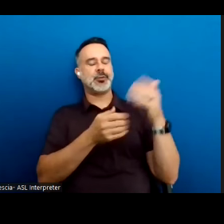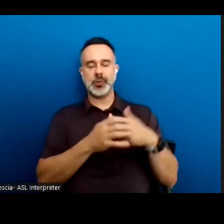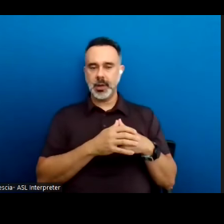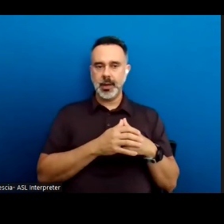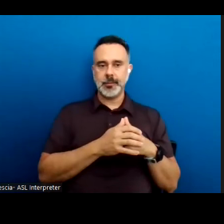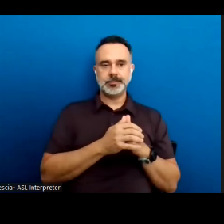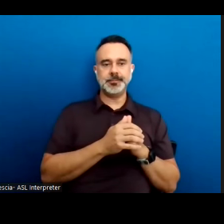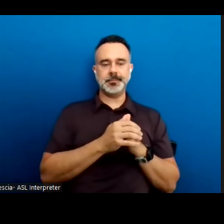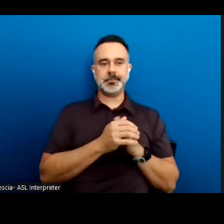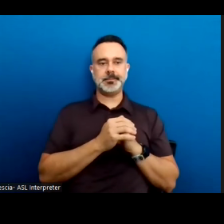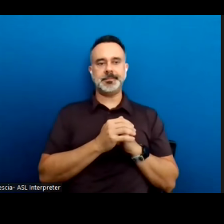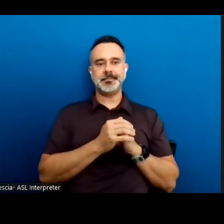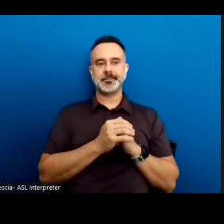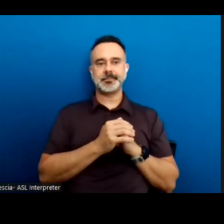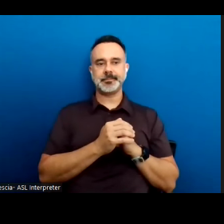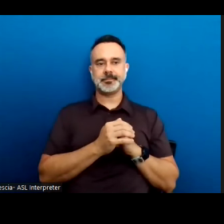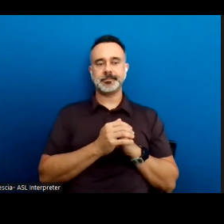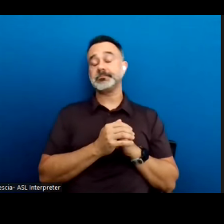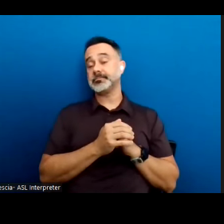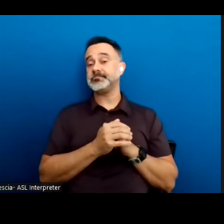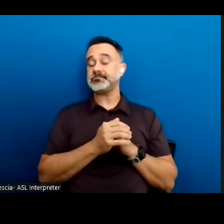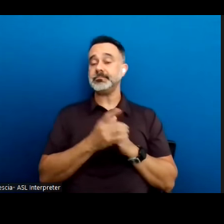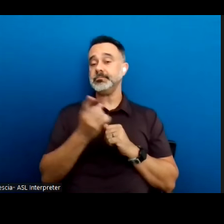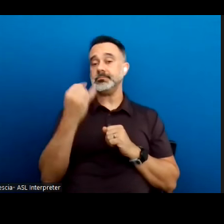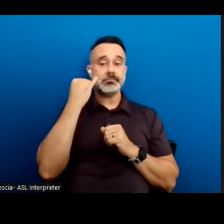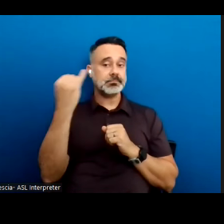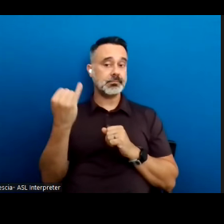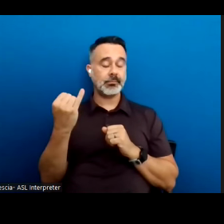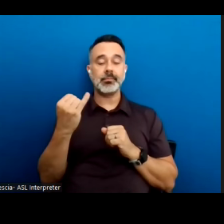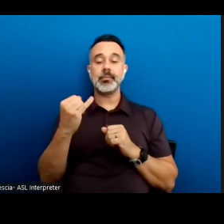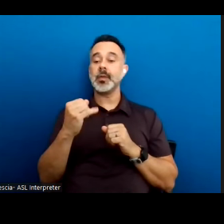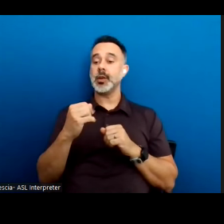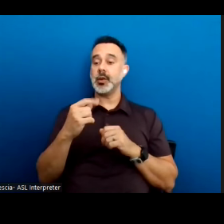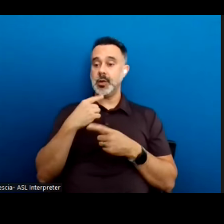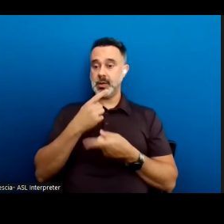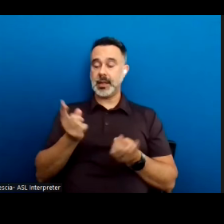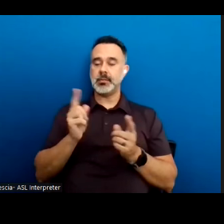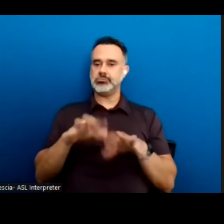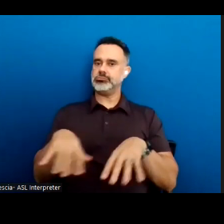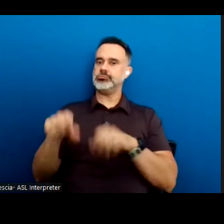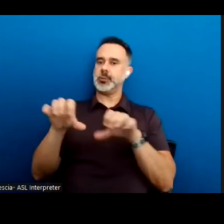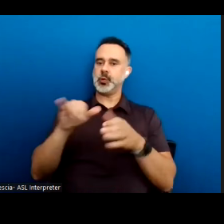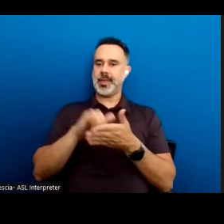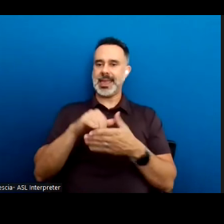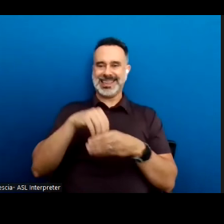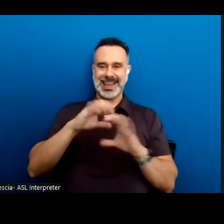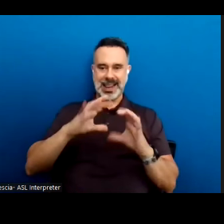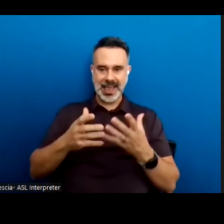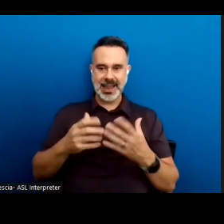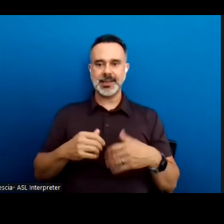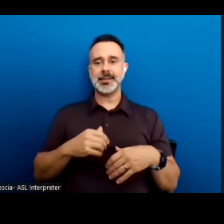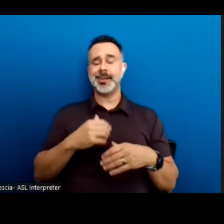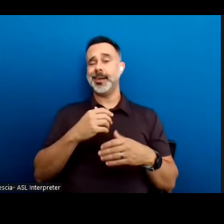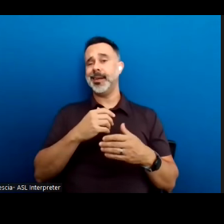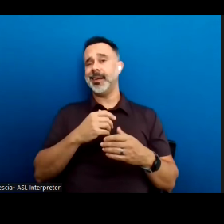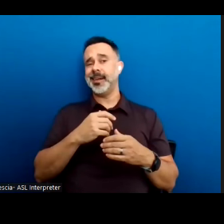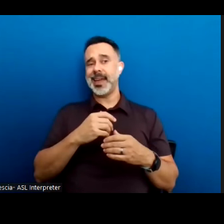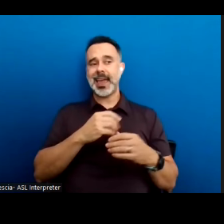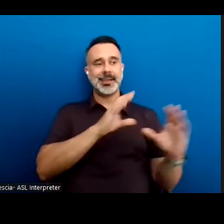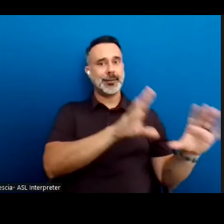this is you have them do it in class, have them sit down, you know, get out the colored pencils, get out the markers, the things that